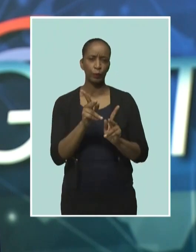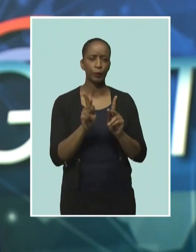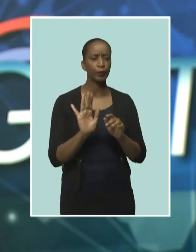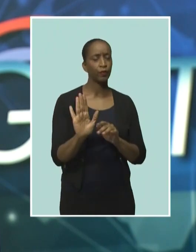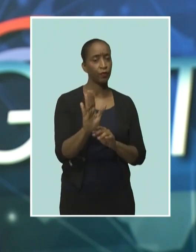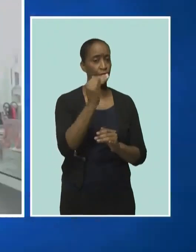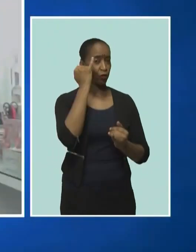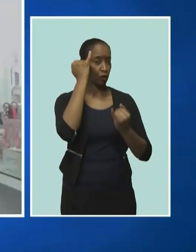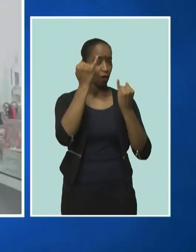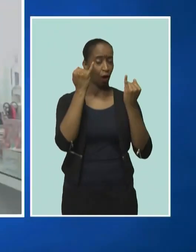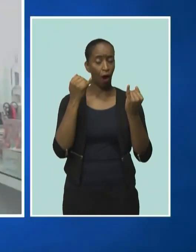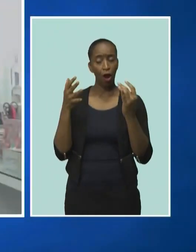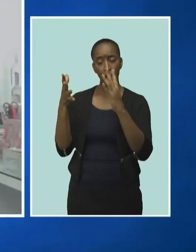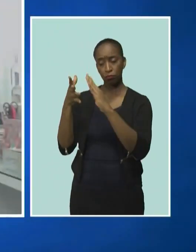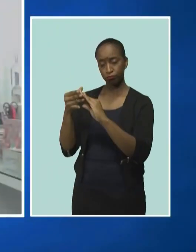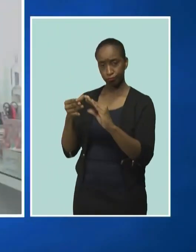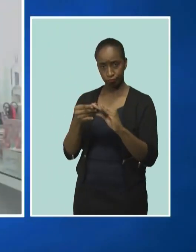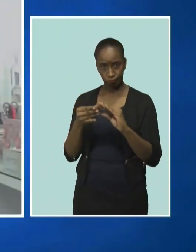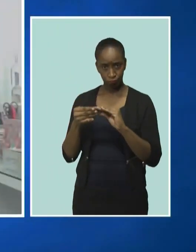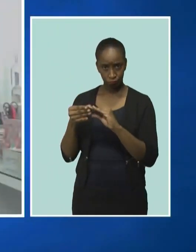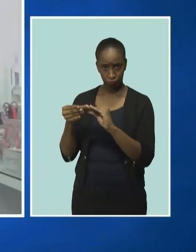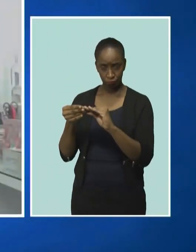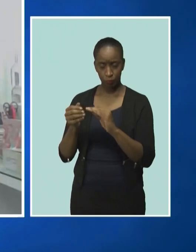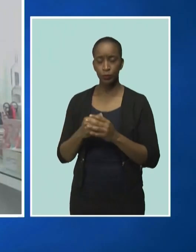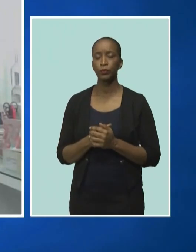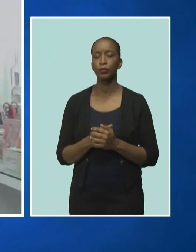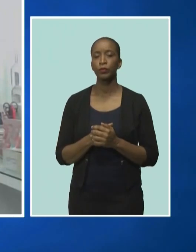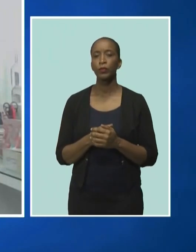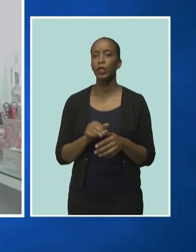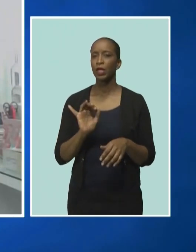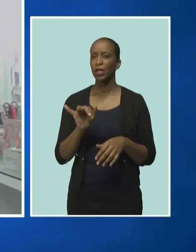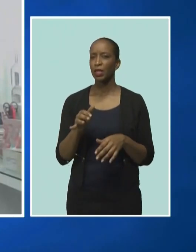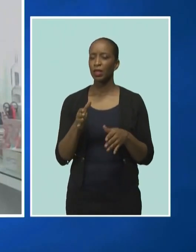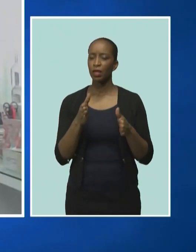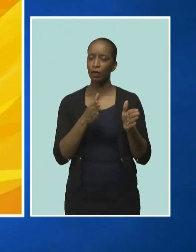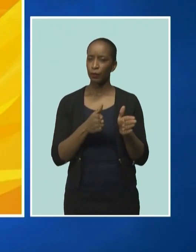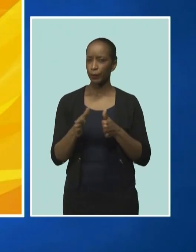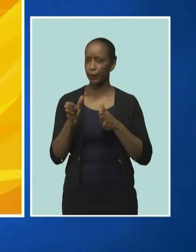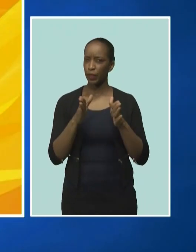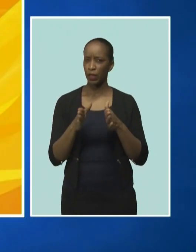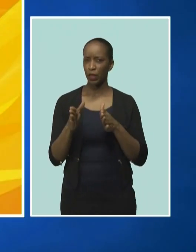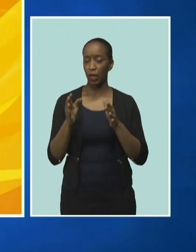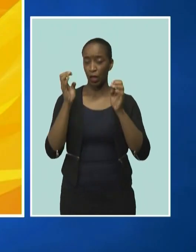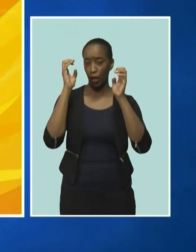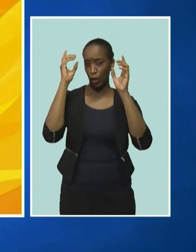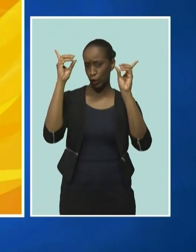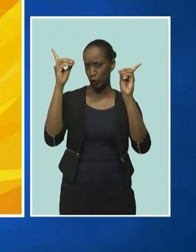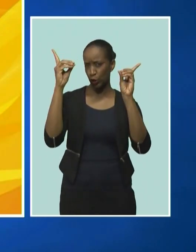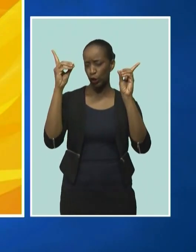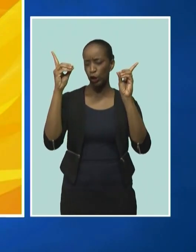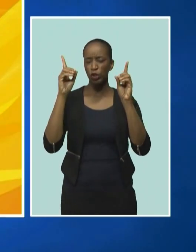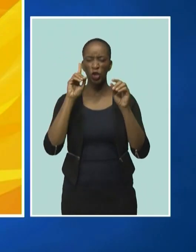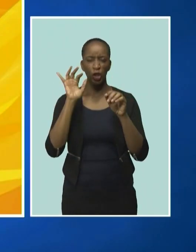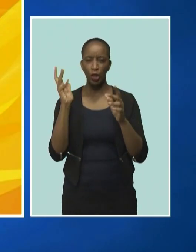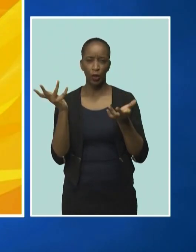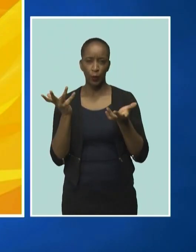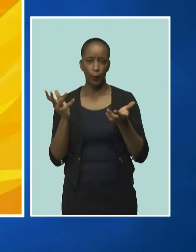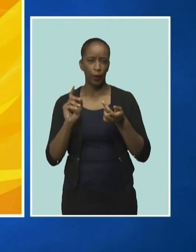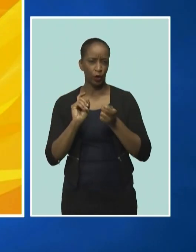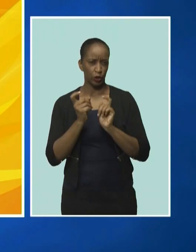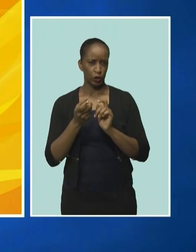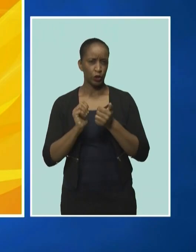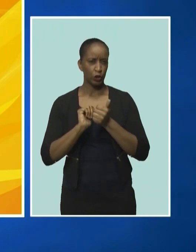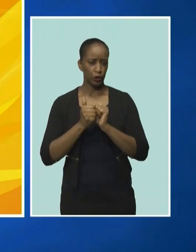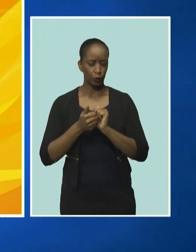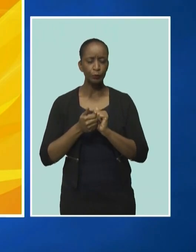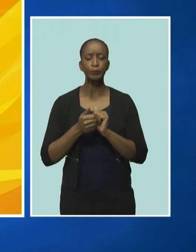Reimagining Education, the Education Reform Proposals Initiative, was launched earlier this month at the Lloyd Erskine Sandiford Centre. Chief